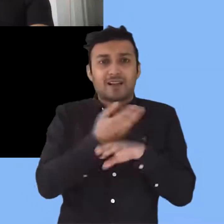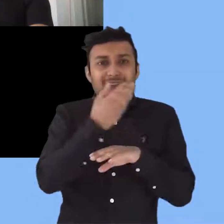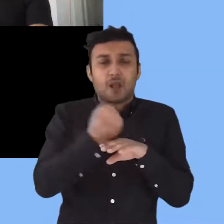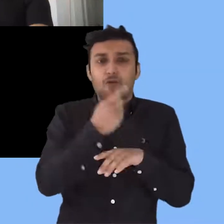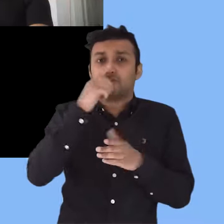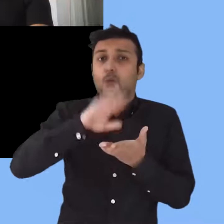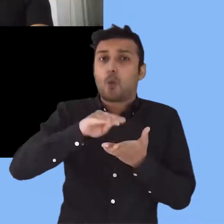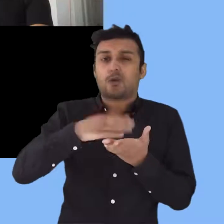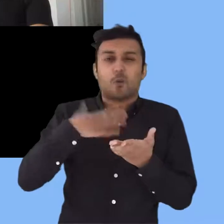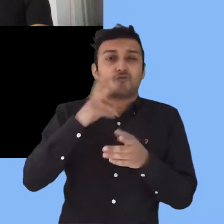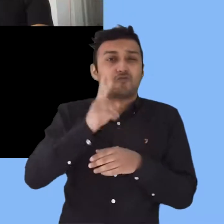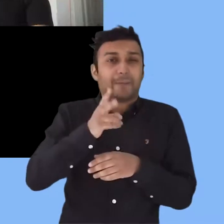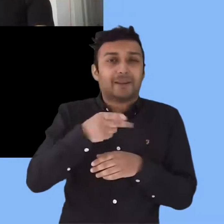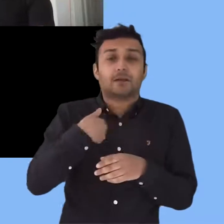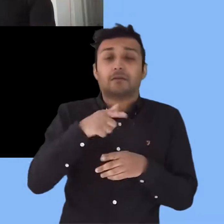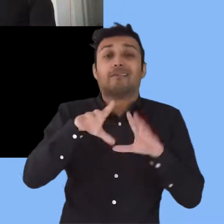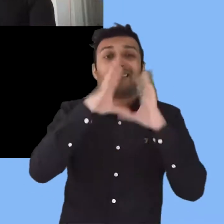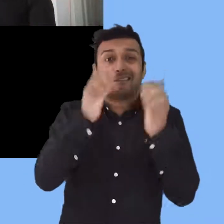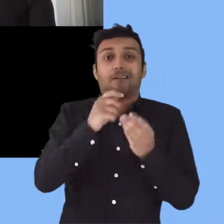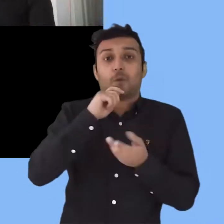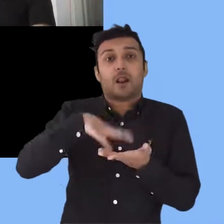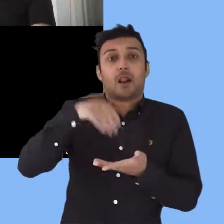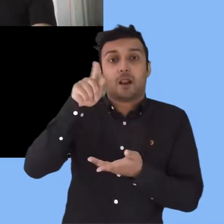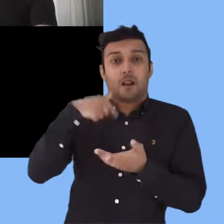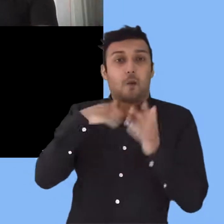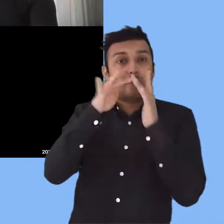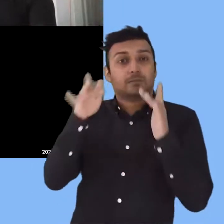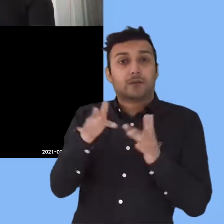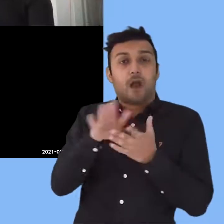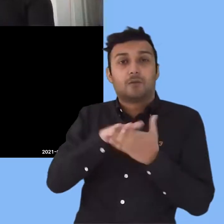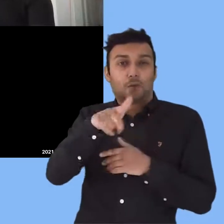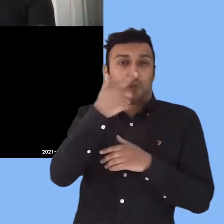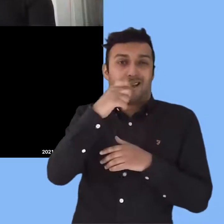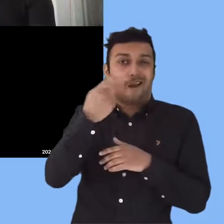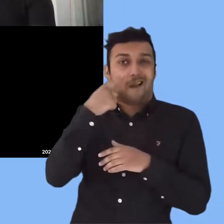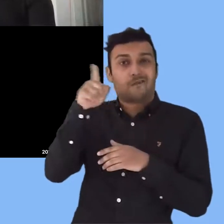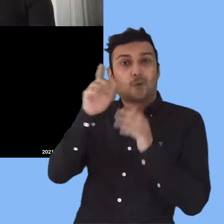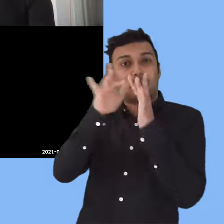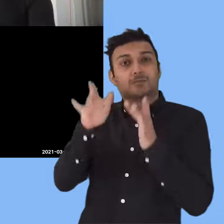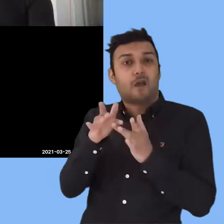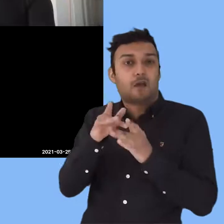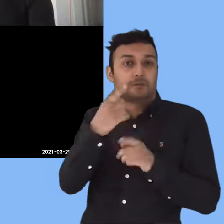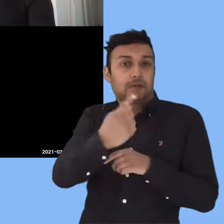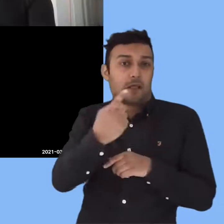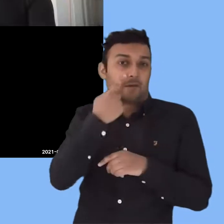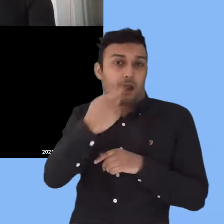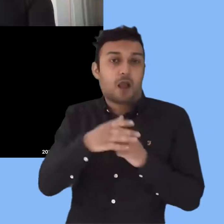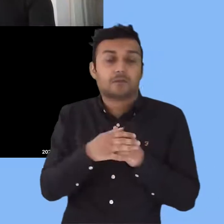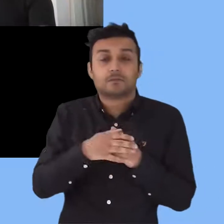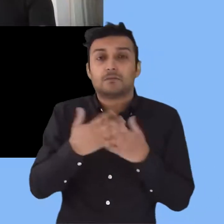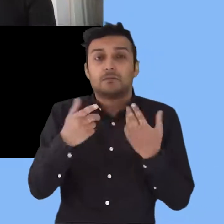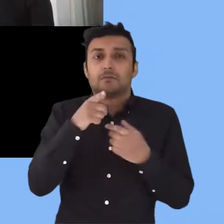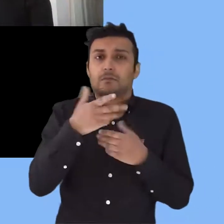recording again. So just to say they will be on our website afterwards, so you can go back and have a look and revisit. And as Shaddai said, please do,